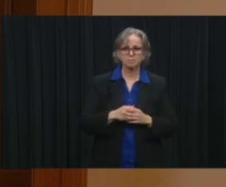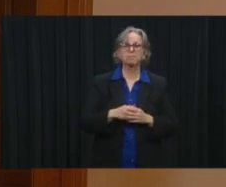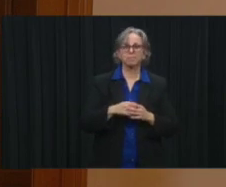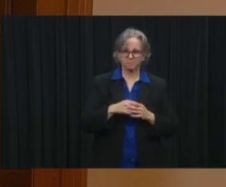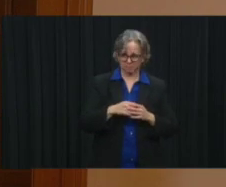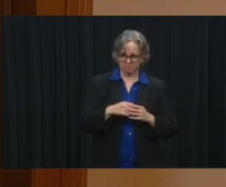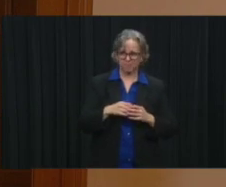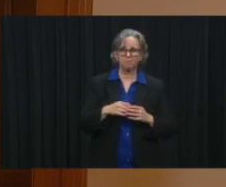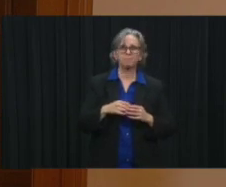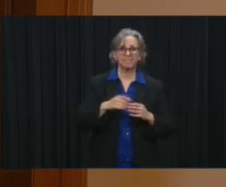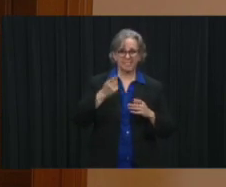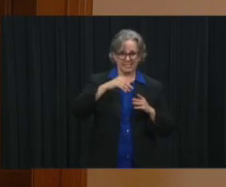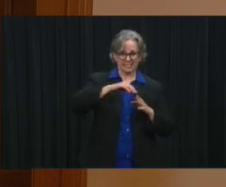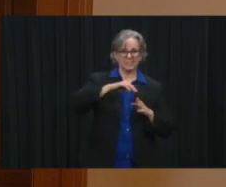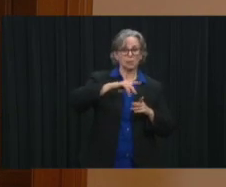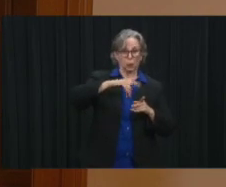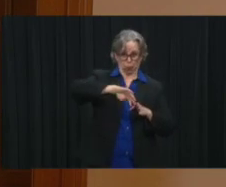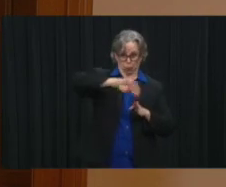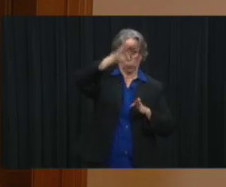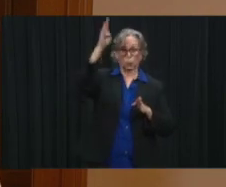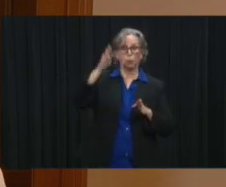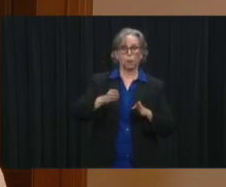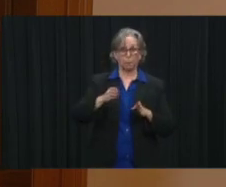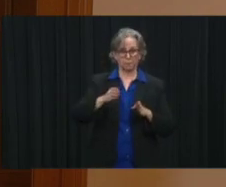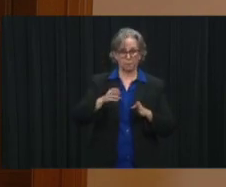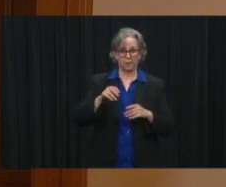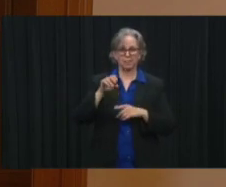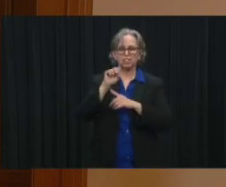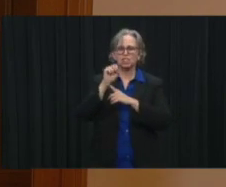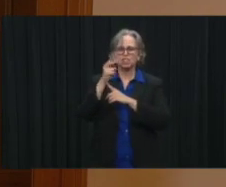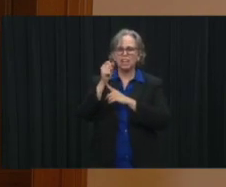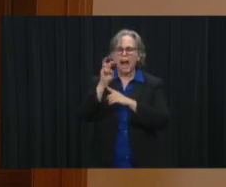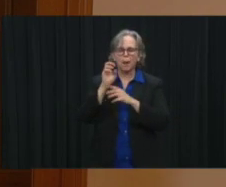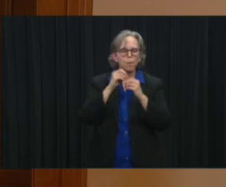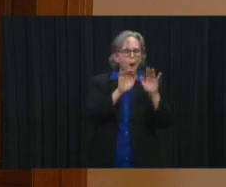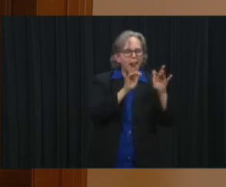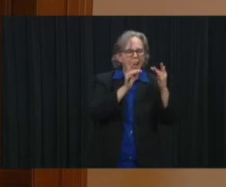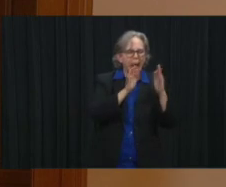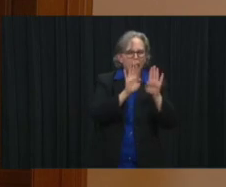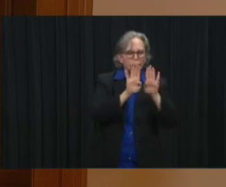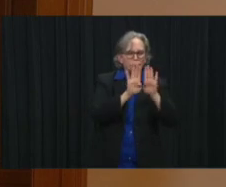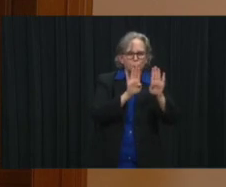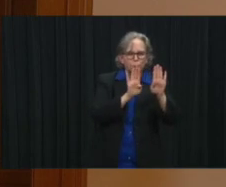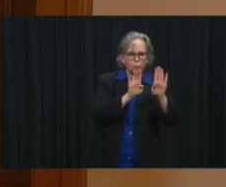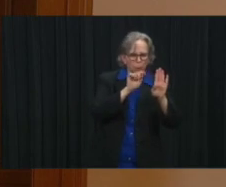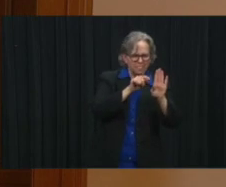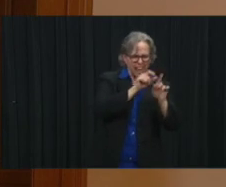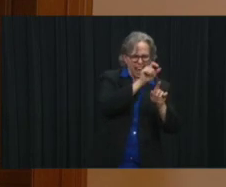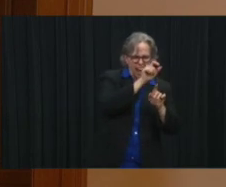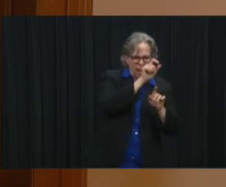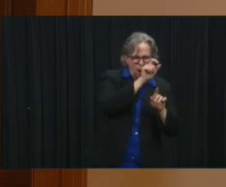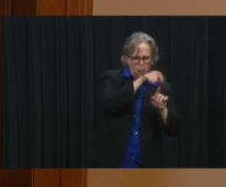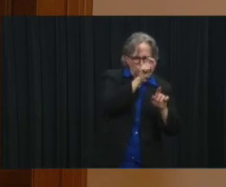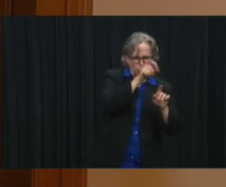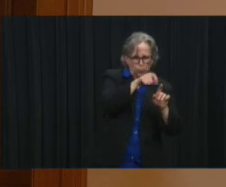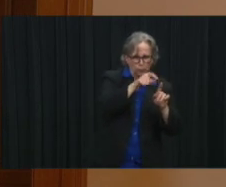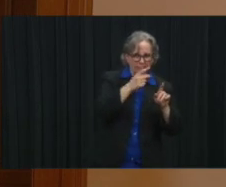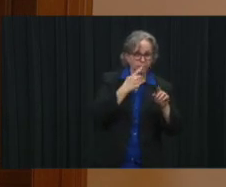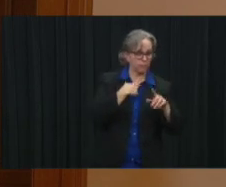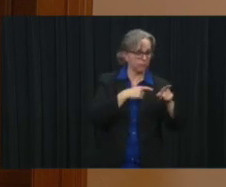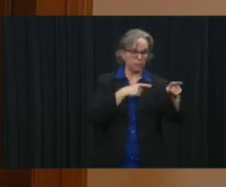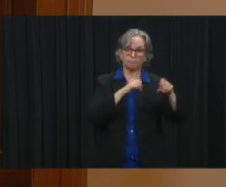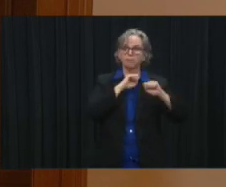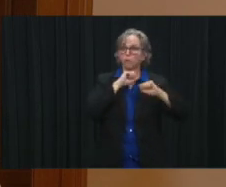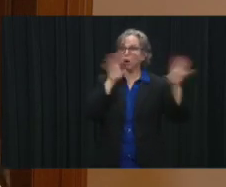our unmitigated, meaning if we had done nothing, if we had not, as Ohio, taken such aggressive, decisive action, but we